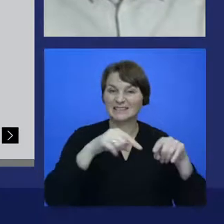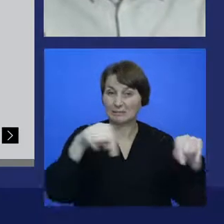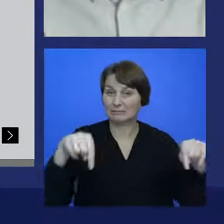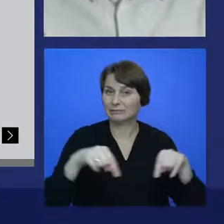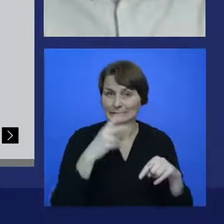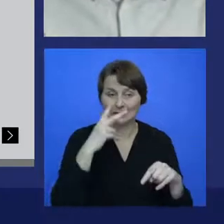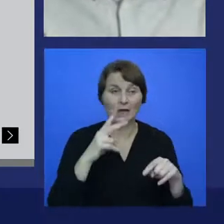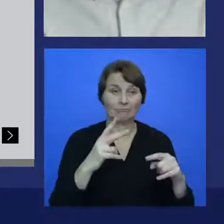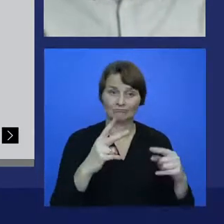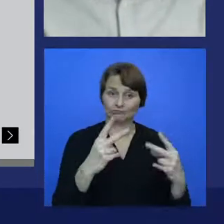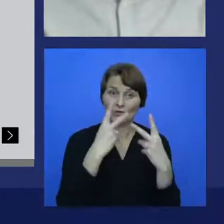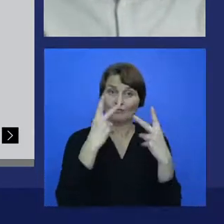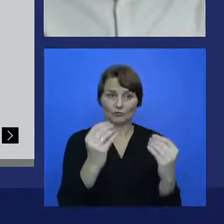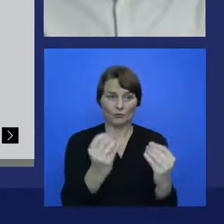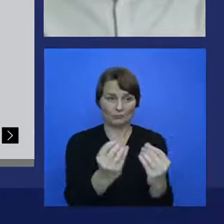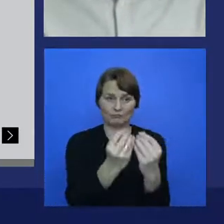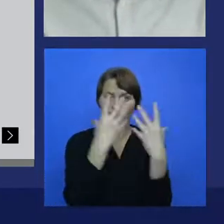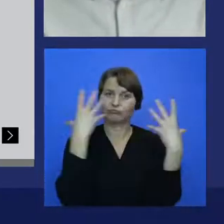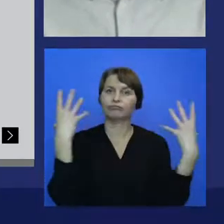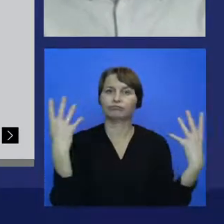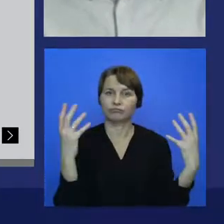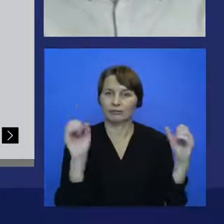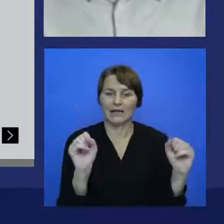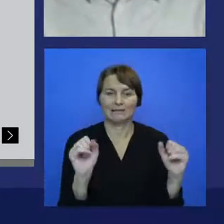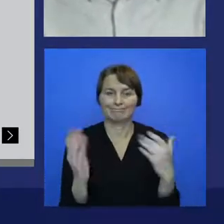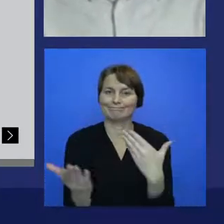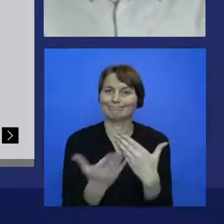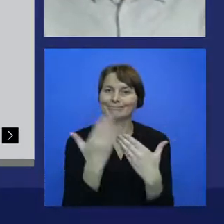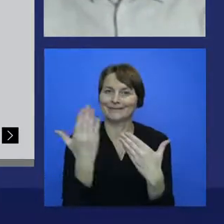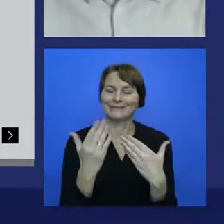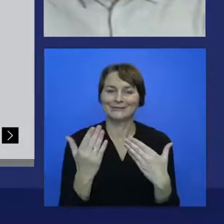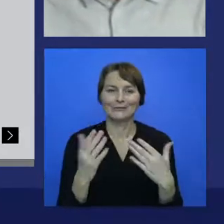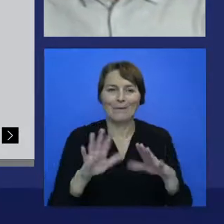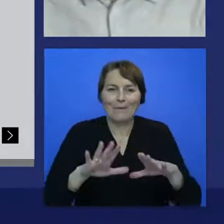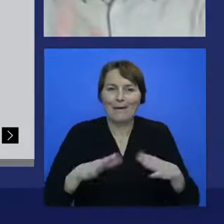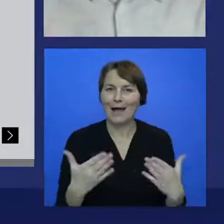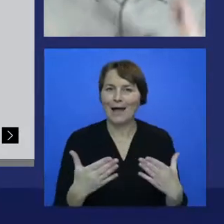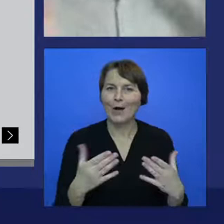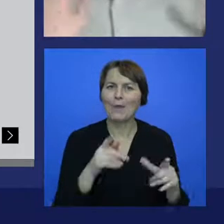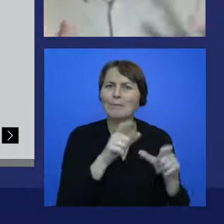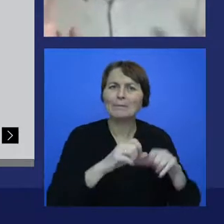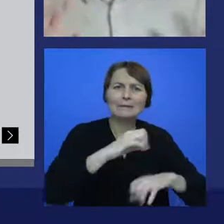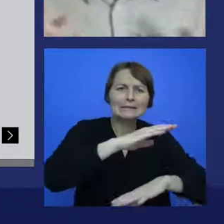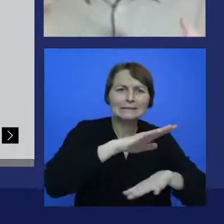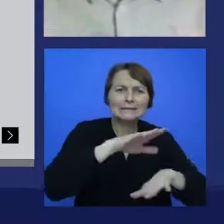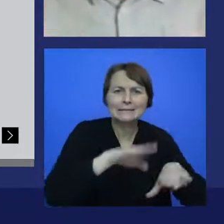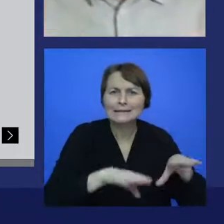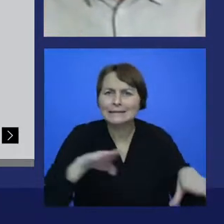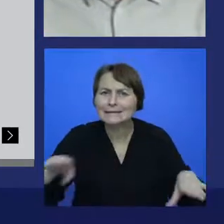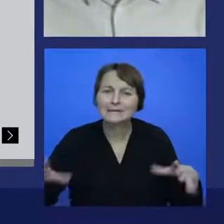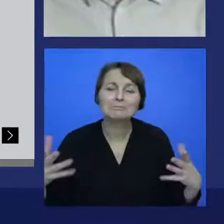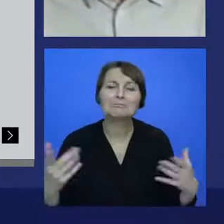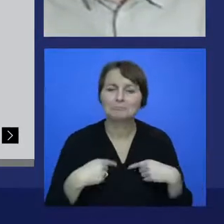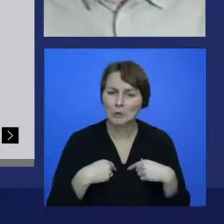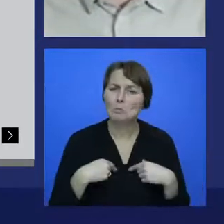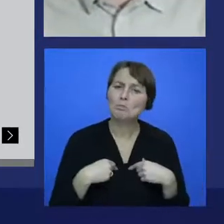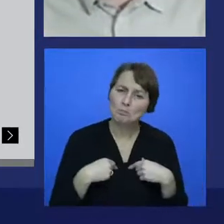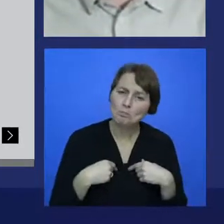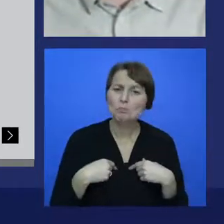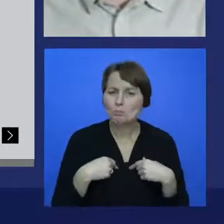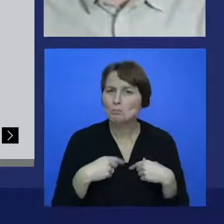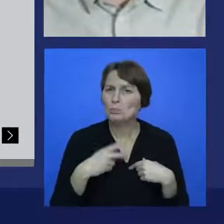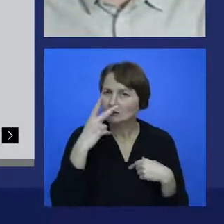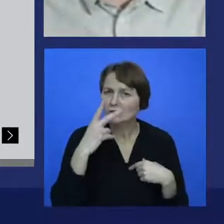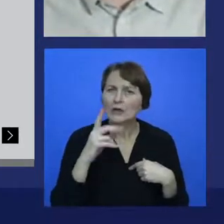great for visualizing the desk occupancy. So on this 3D map, I can kind of get an understanding of the space and I can see